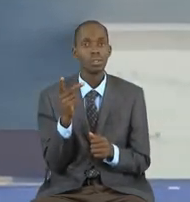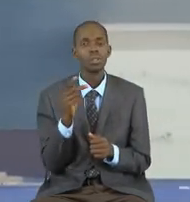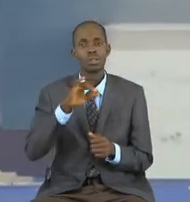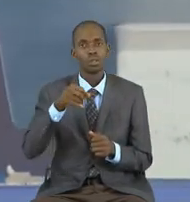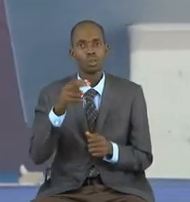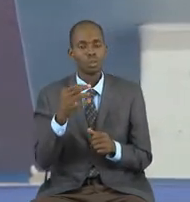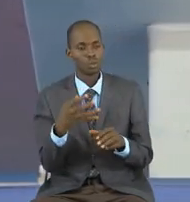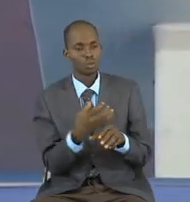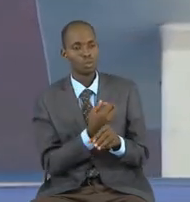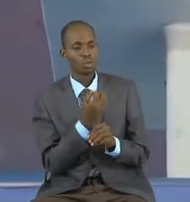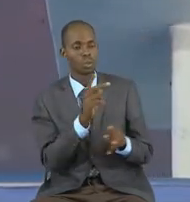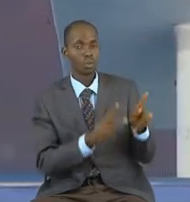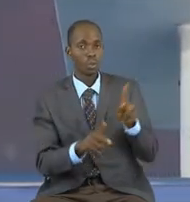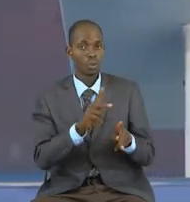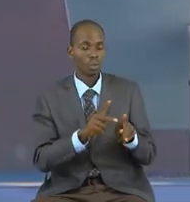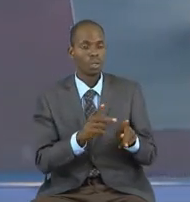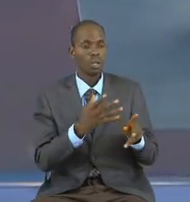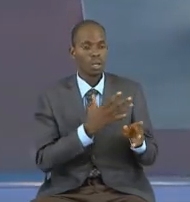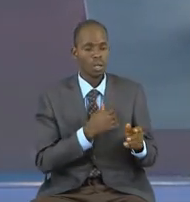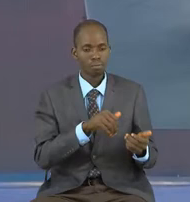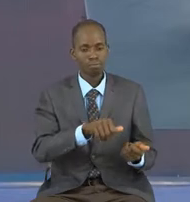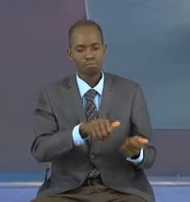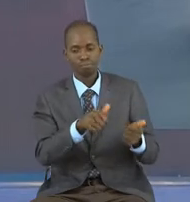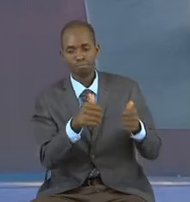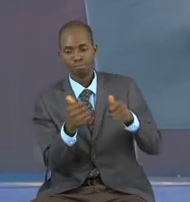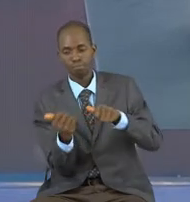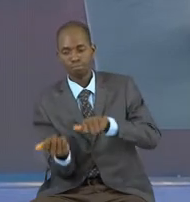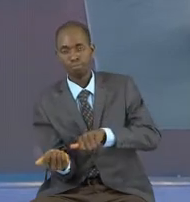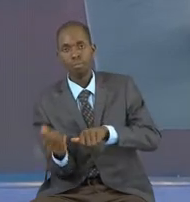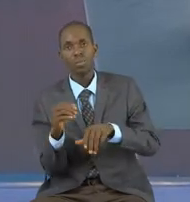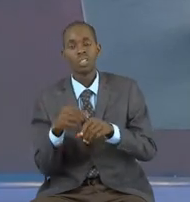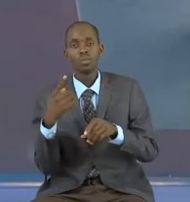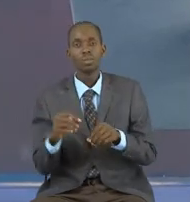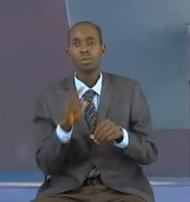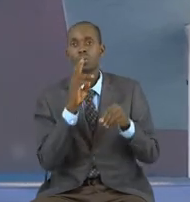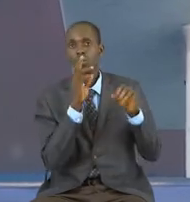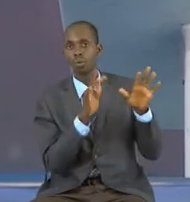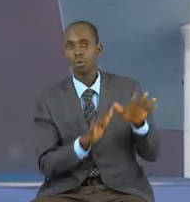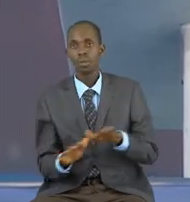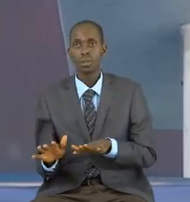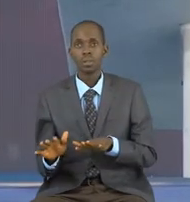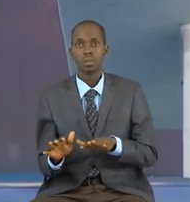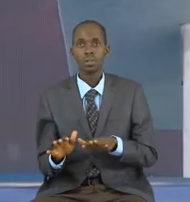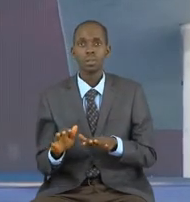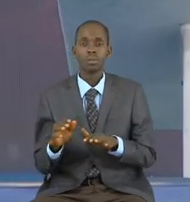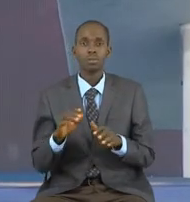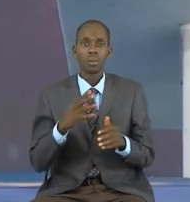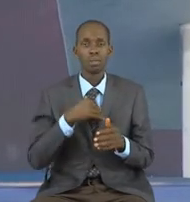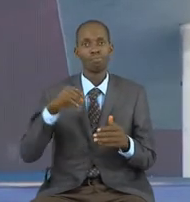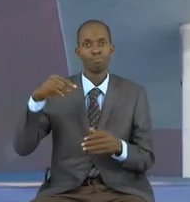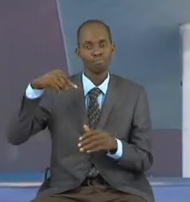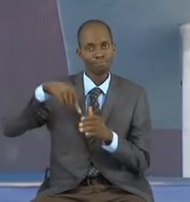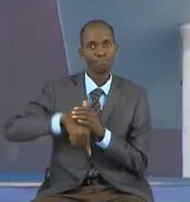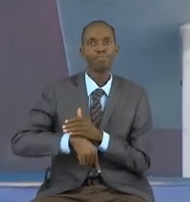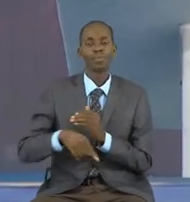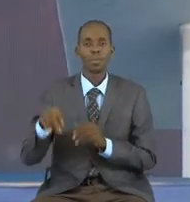and dipped them into the river, baptized, immersed,